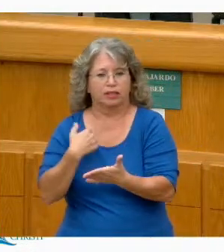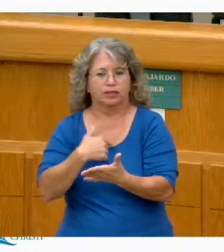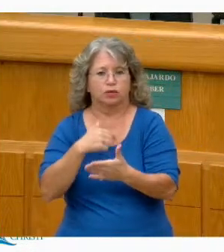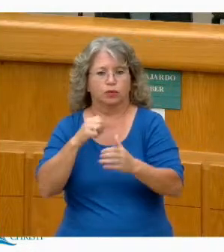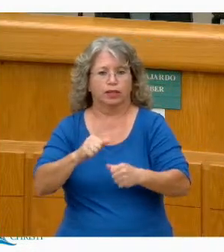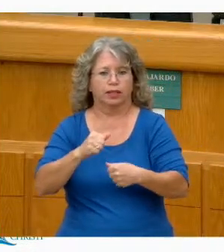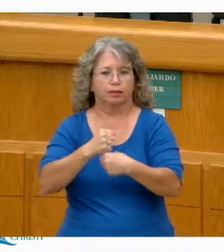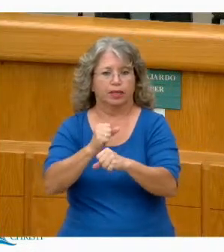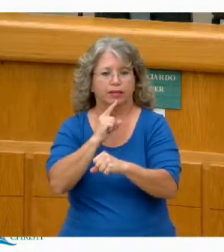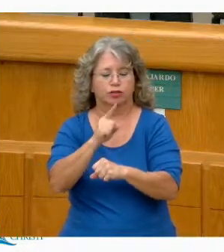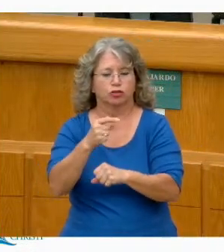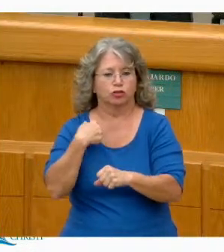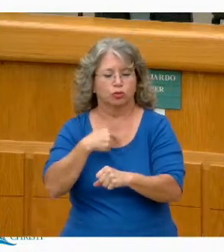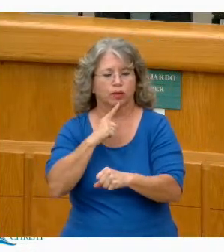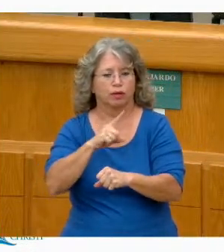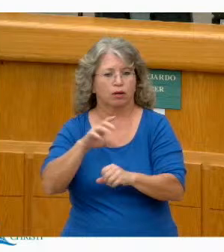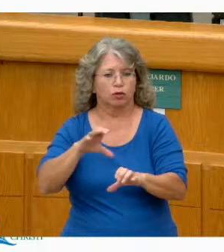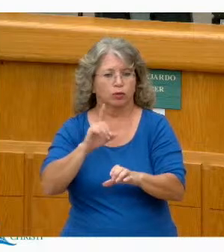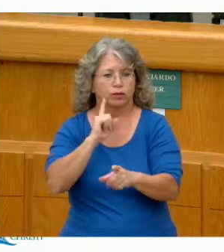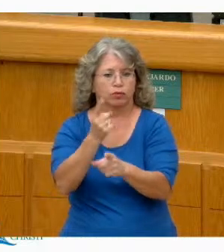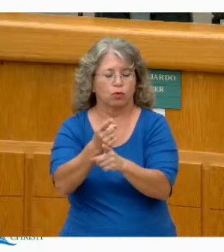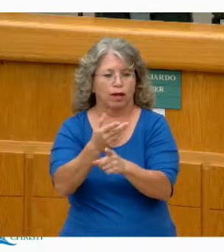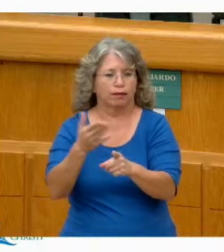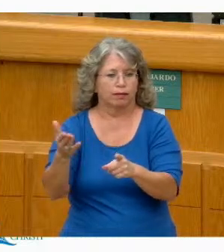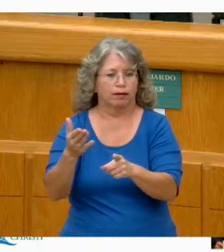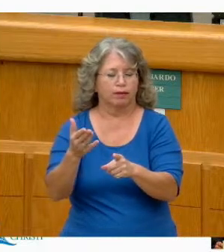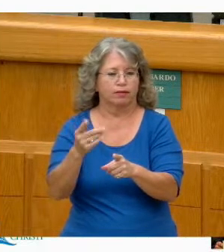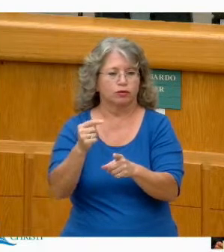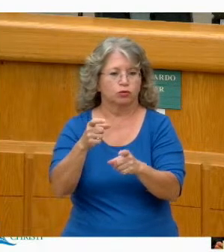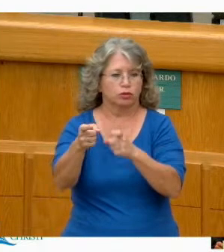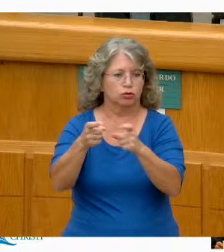we are doing the right things moving forward to control COVID.